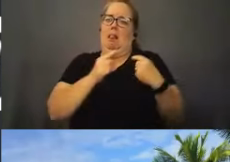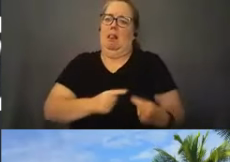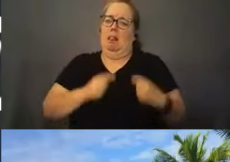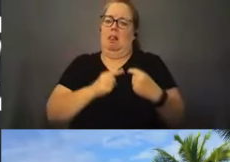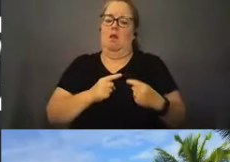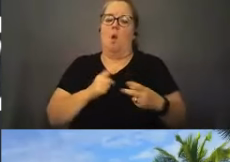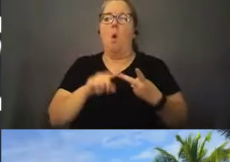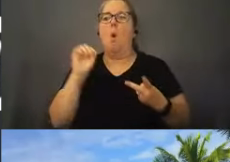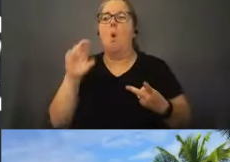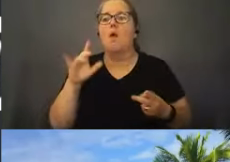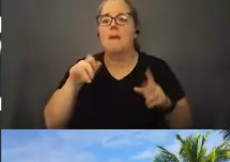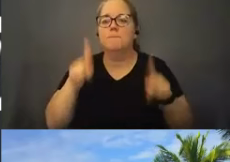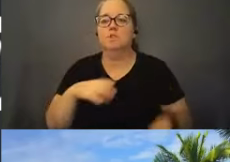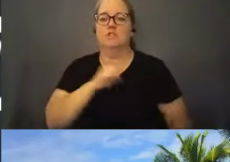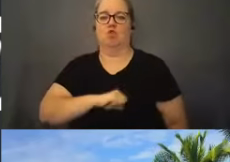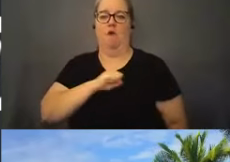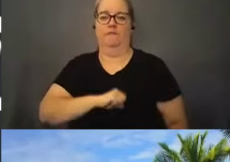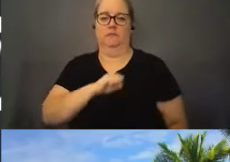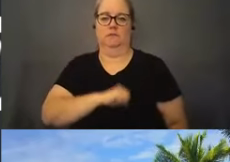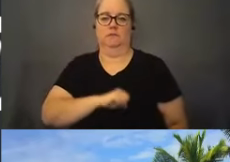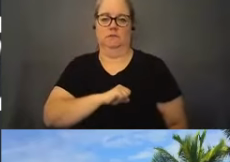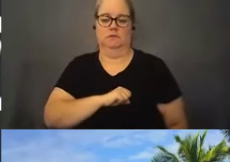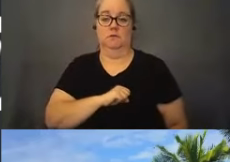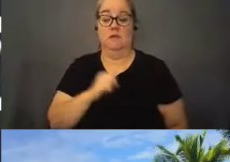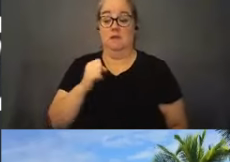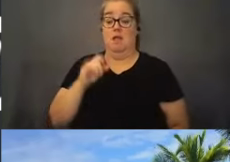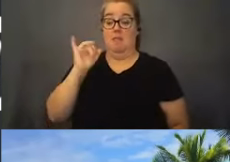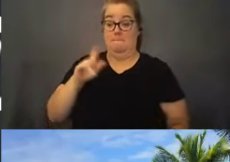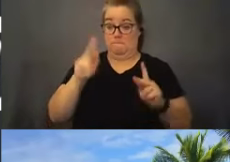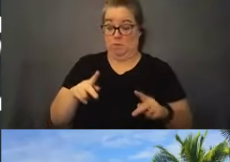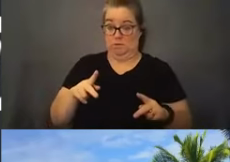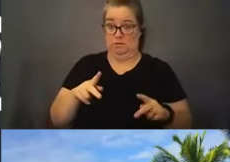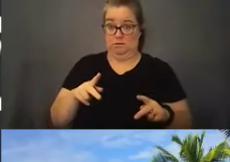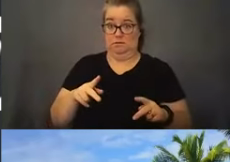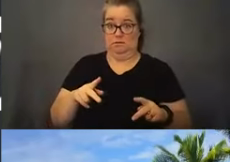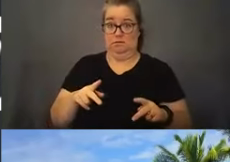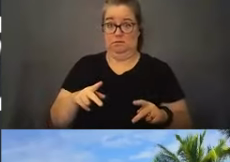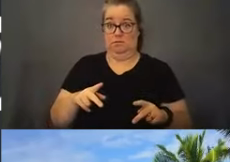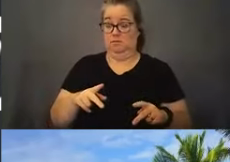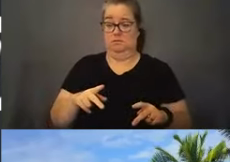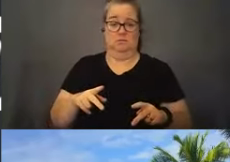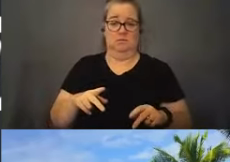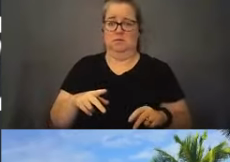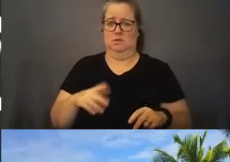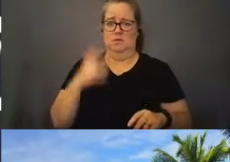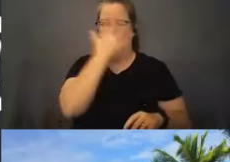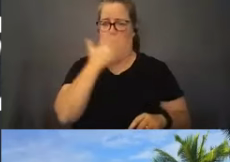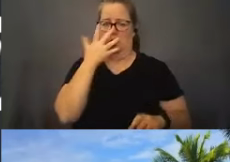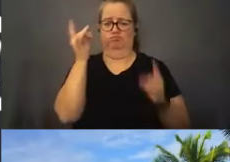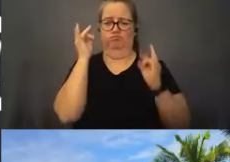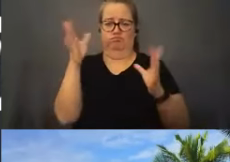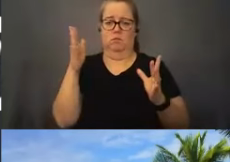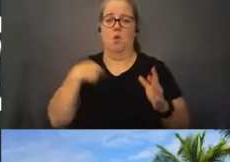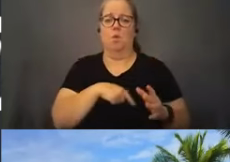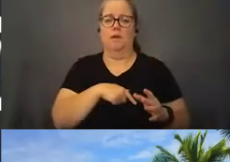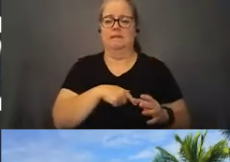a little bit? So once they get to the point where they just are not looking good at all, like, we do encourage them to